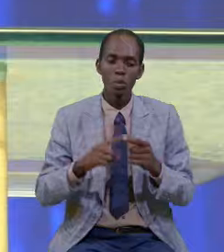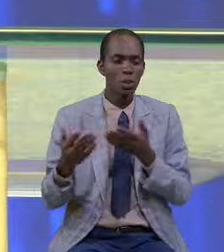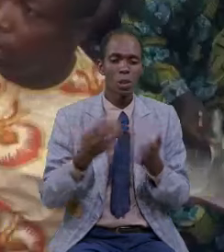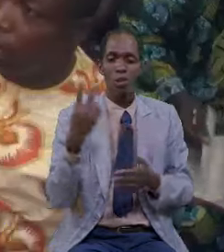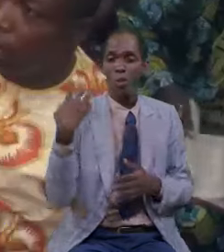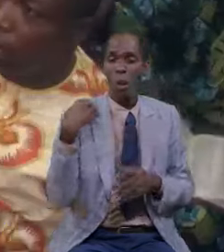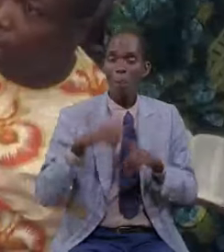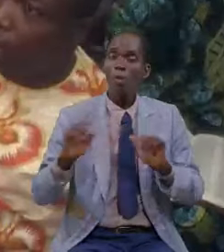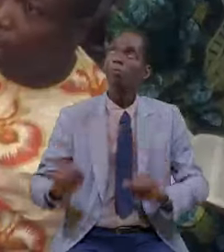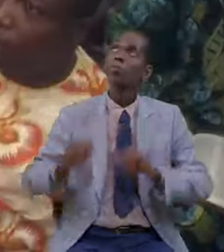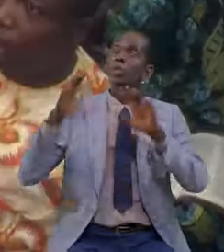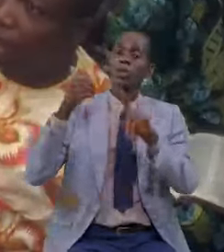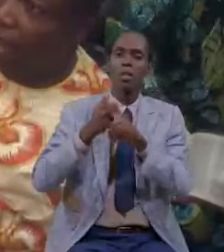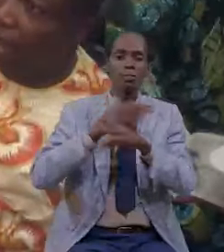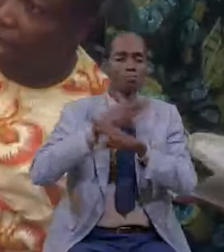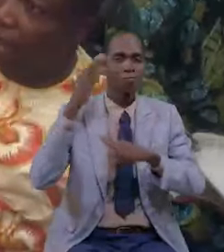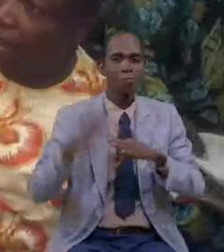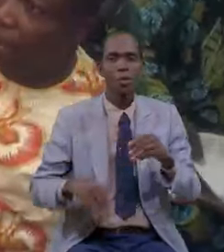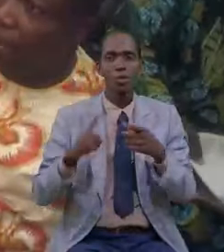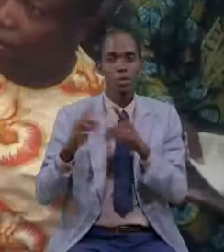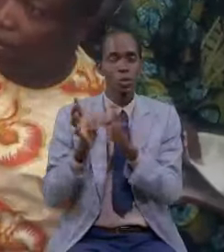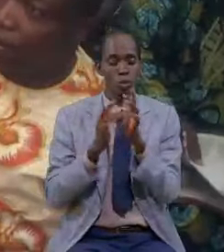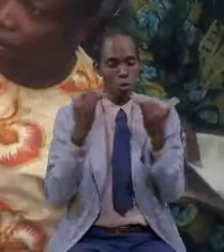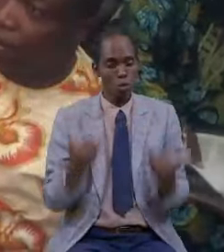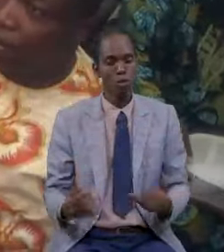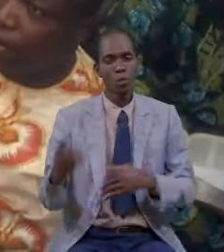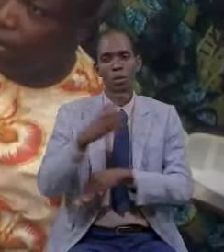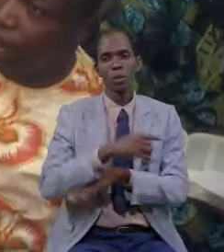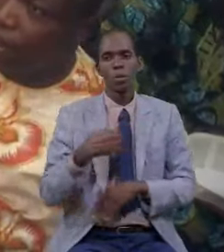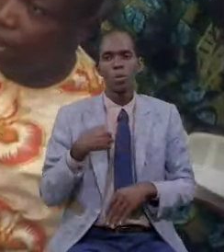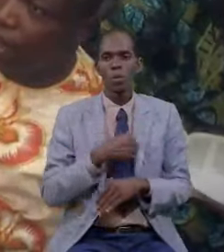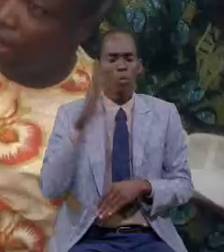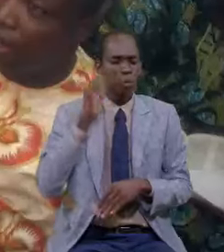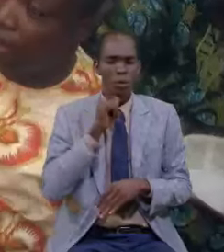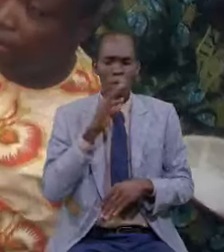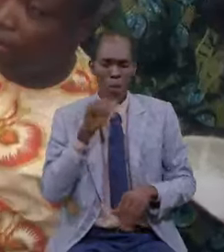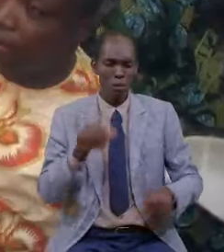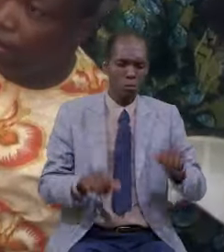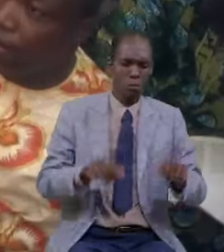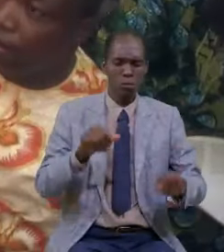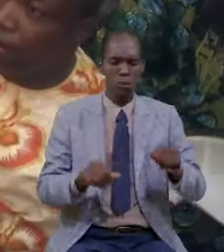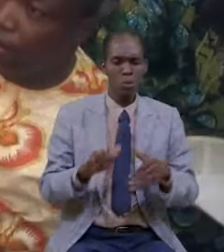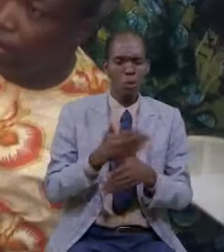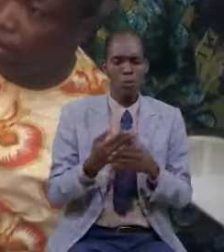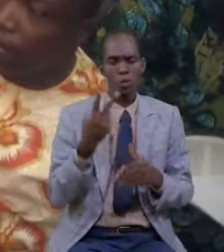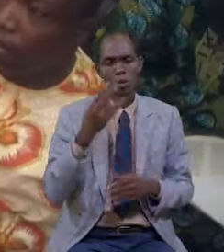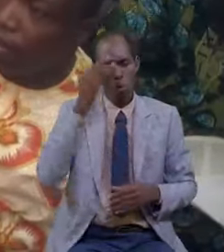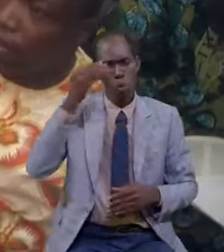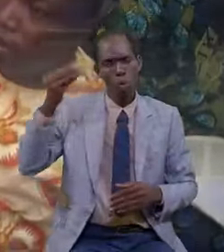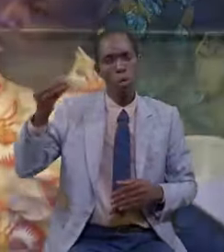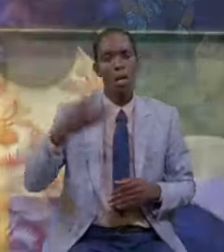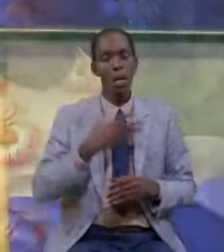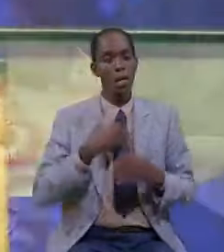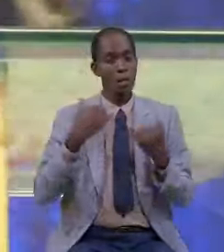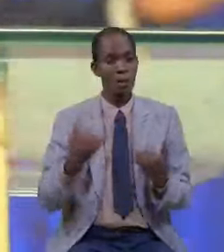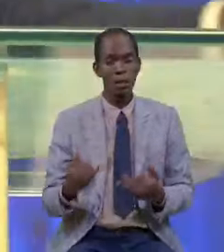in Jesus' name. We will not be halting between two opinions. And then Elijah gave them a